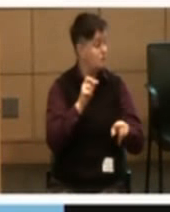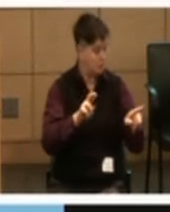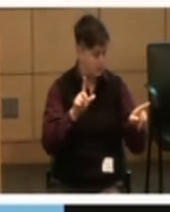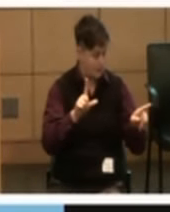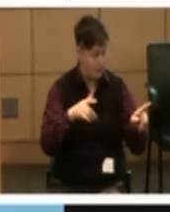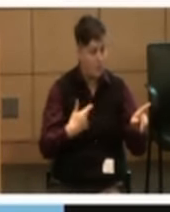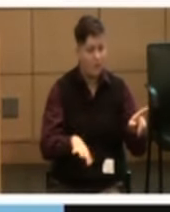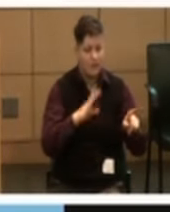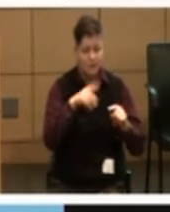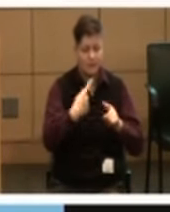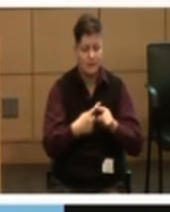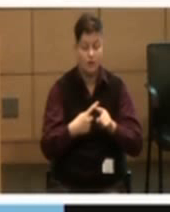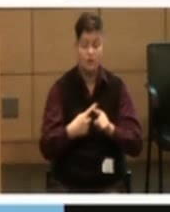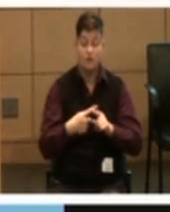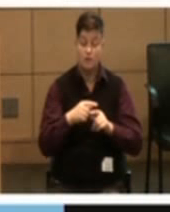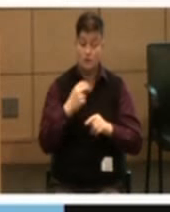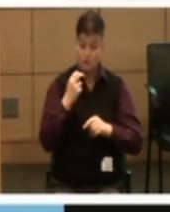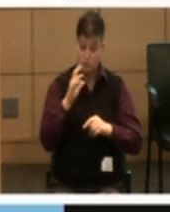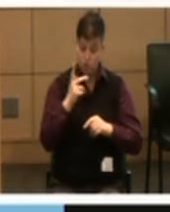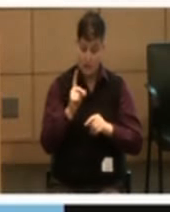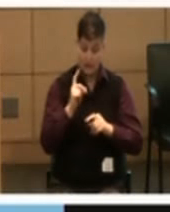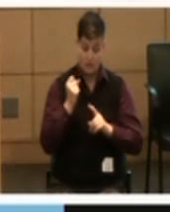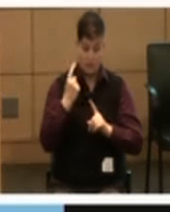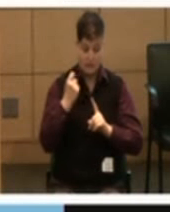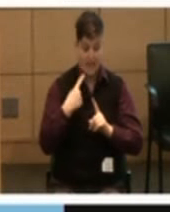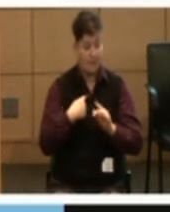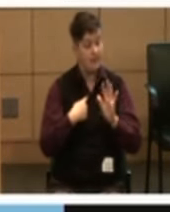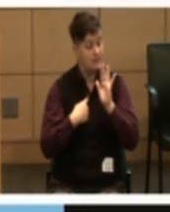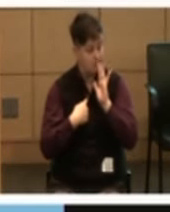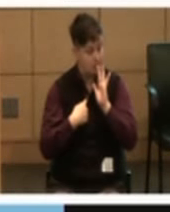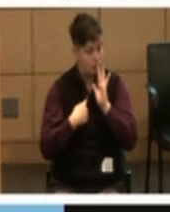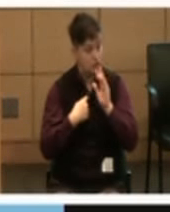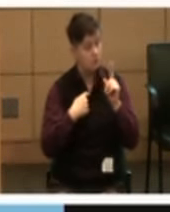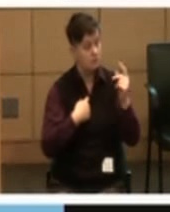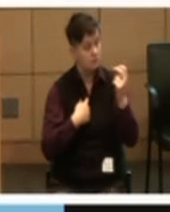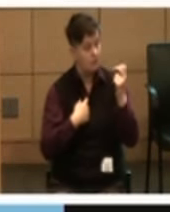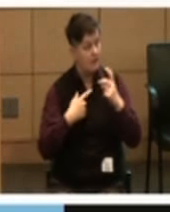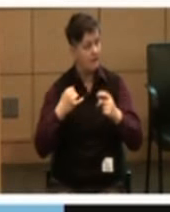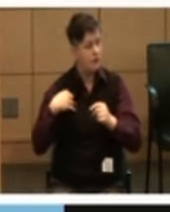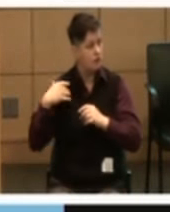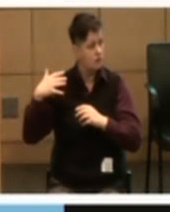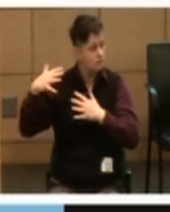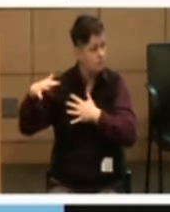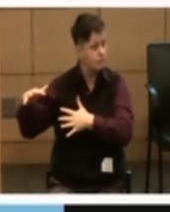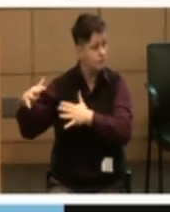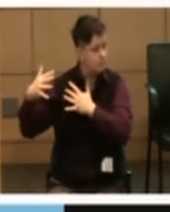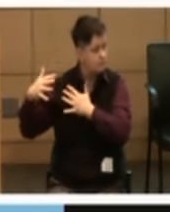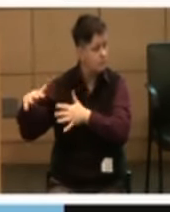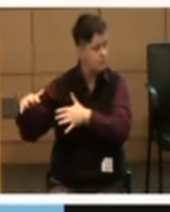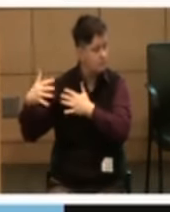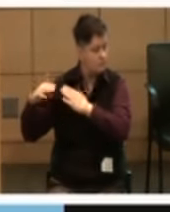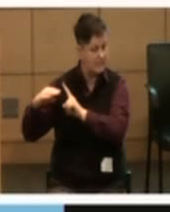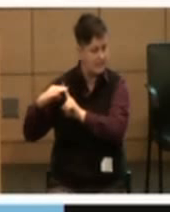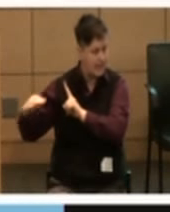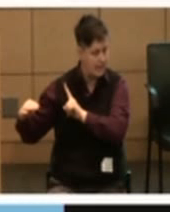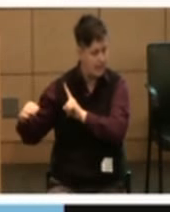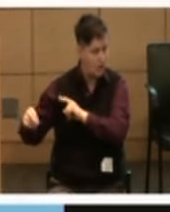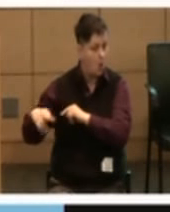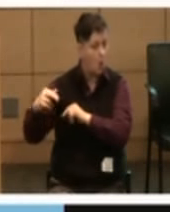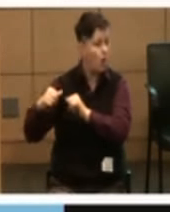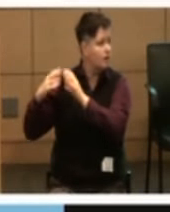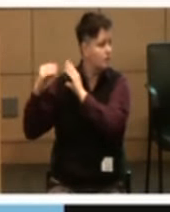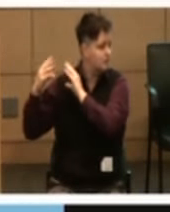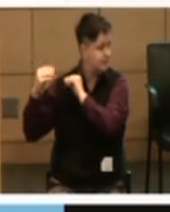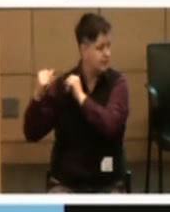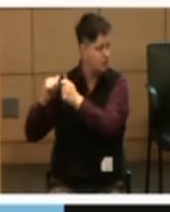understand a speech stimulus when there's a steady state noise in the background, or competing speech in the background. And